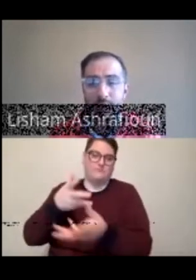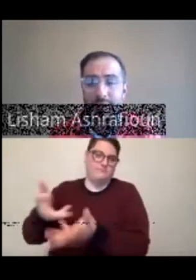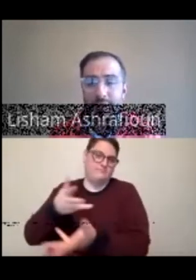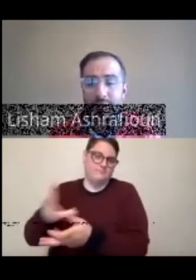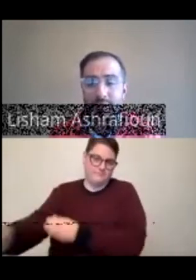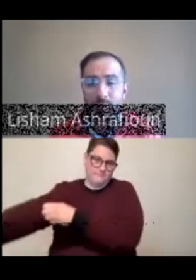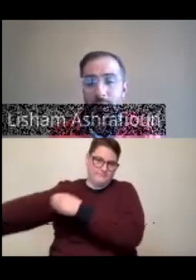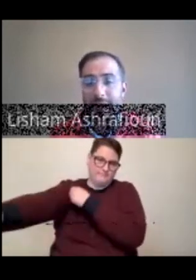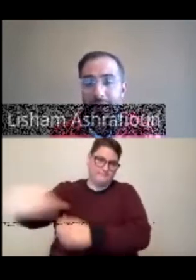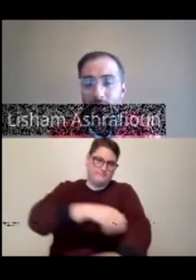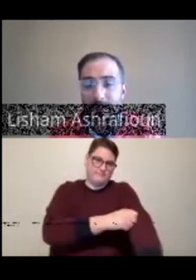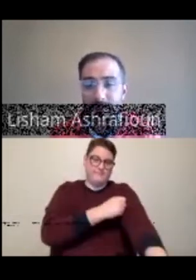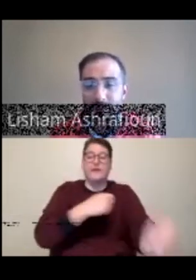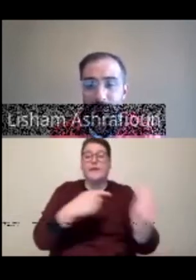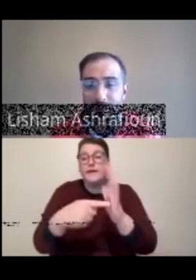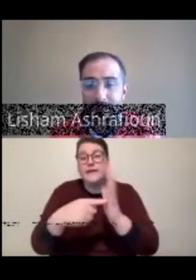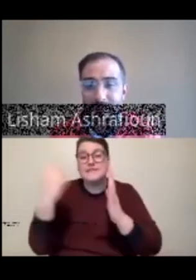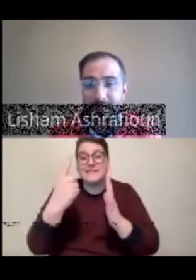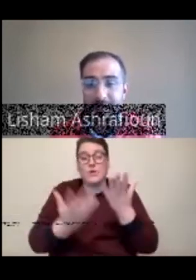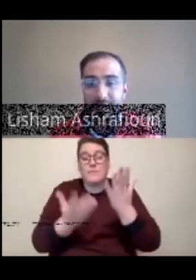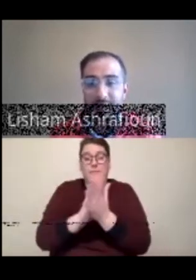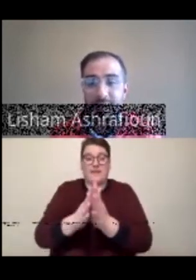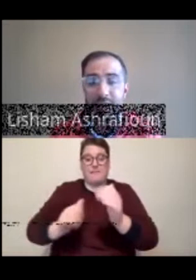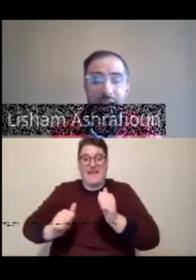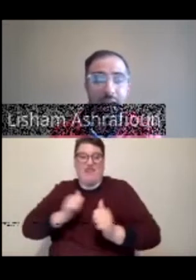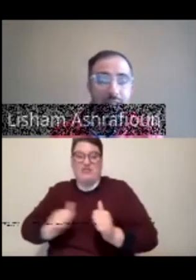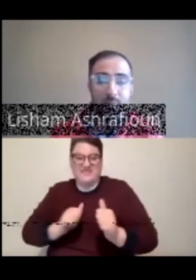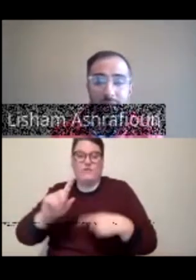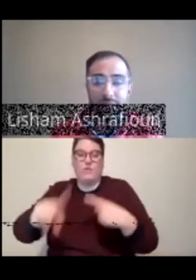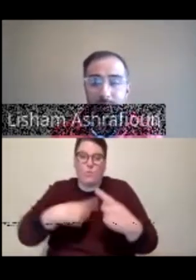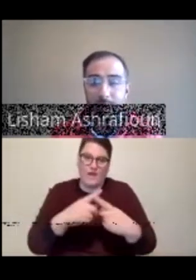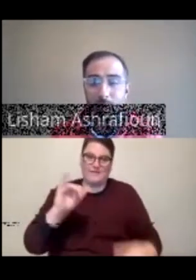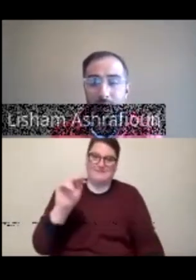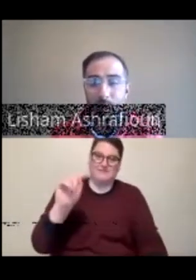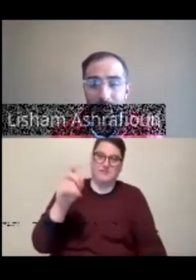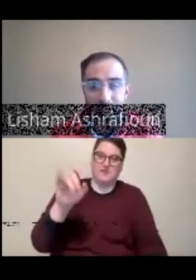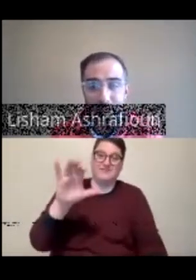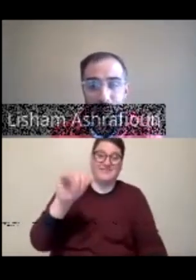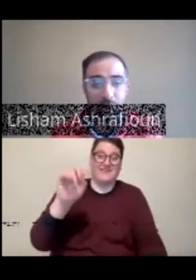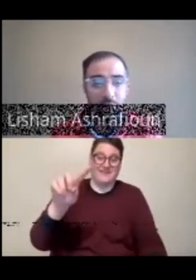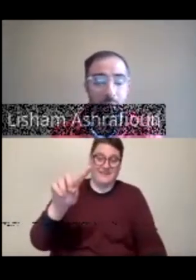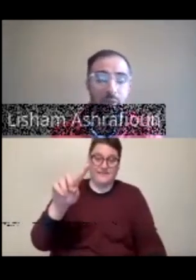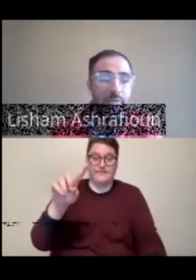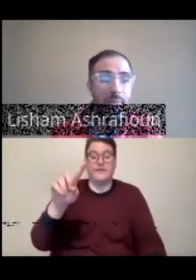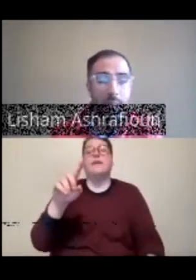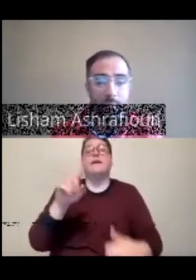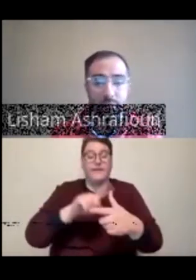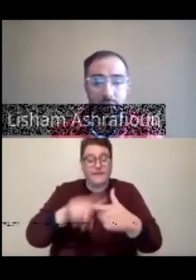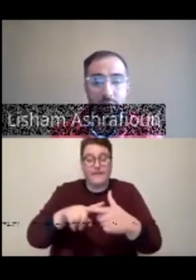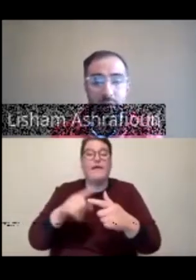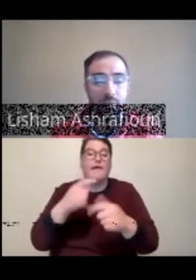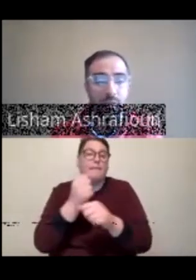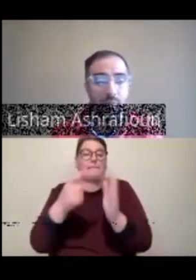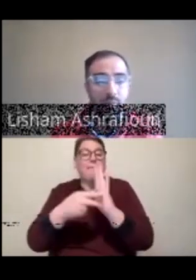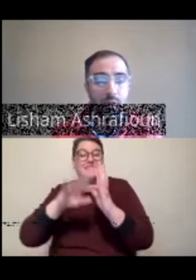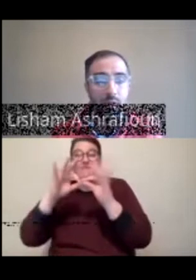someone might act aggressively when intoxicated, and this might lead to people not wanting to be around them, or like family members